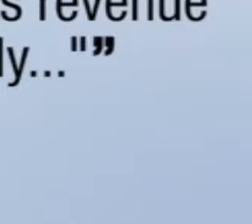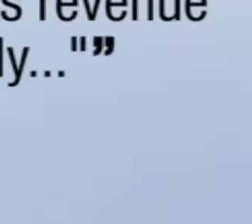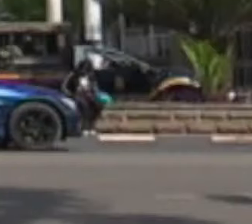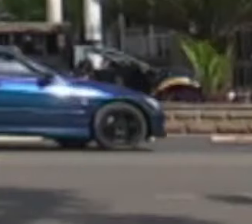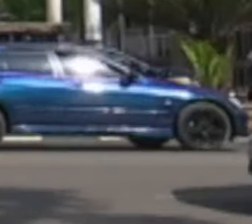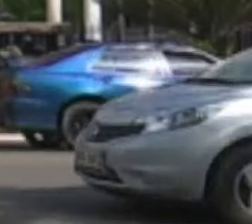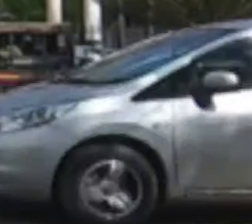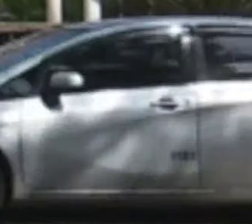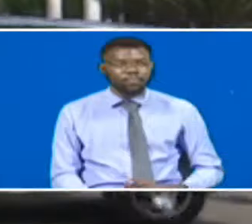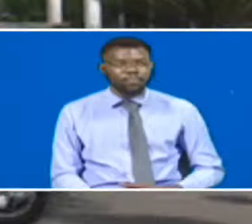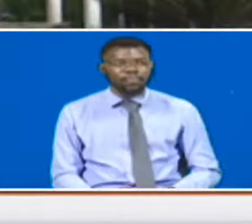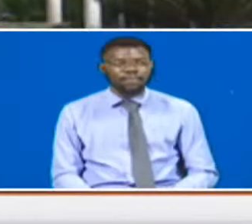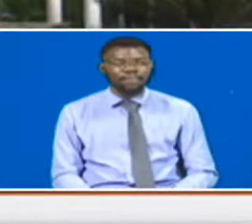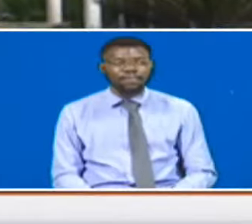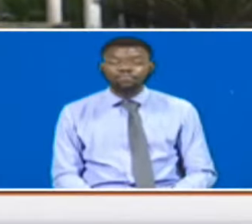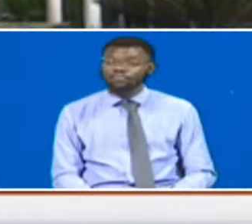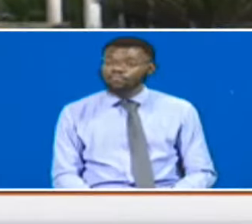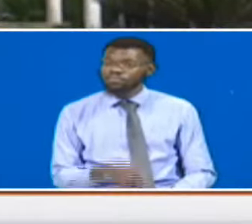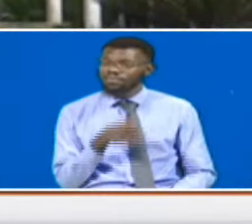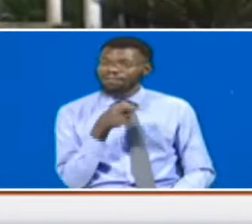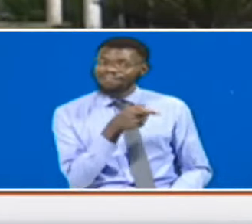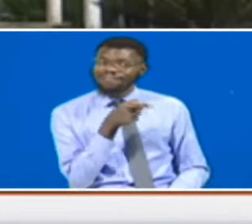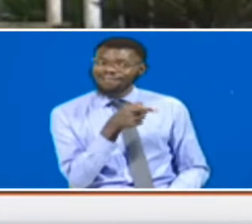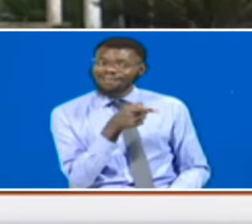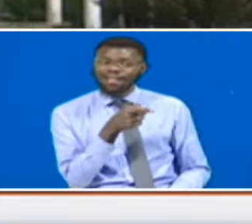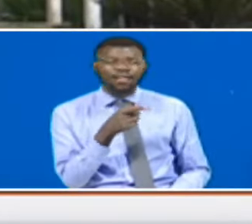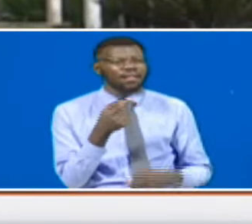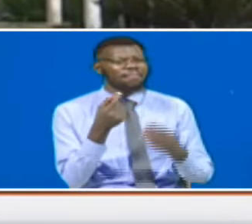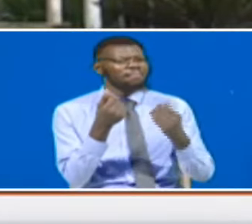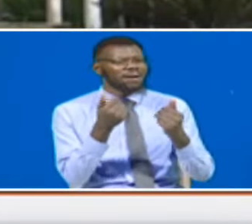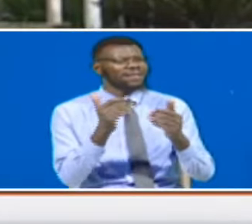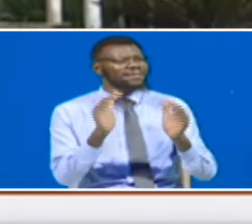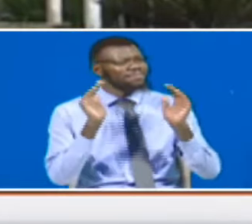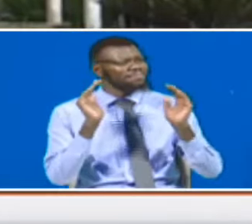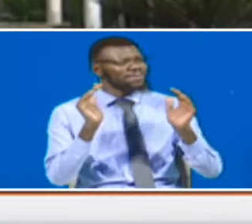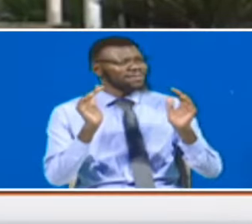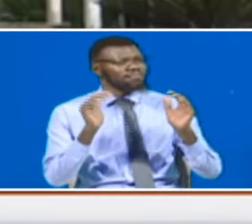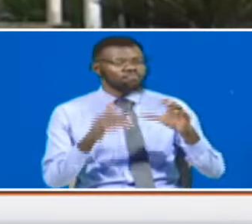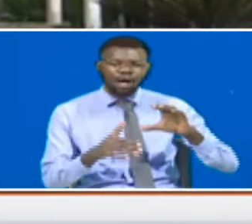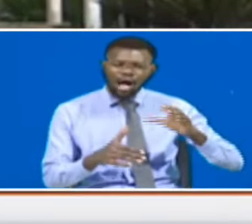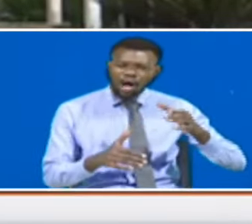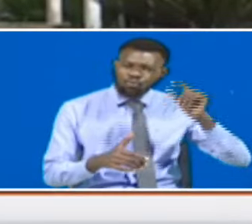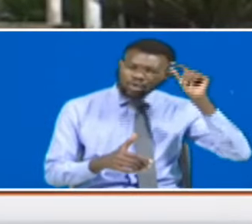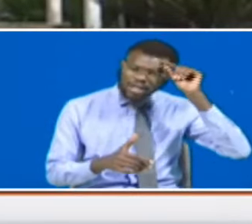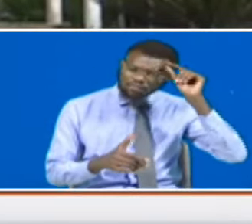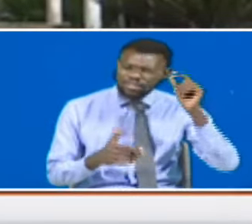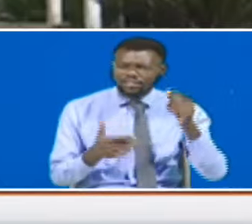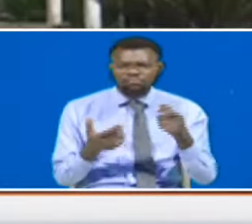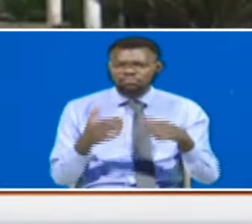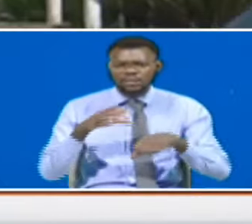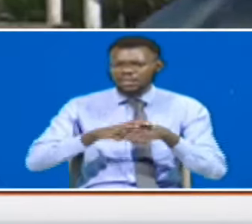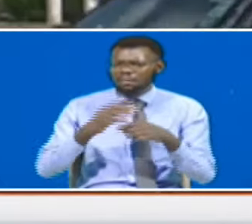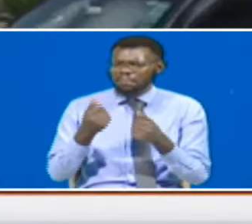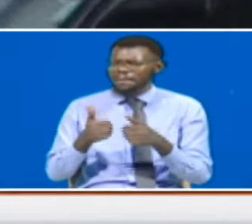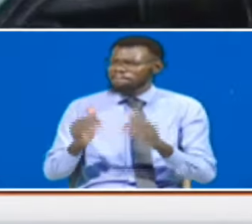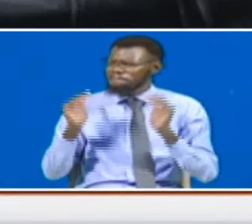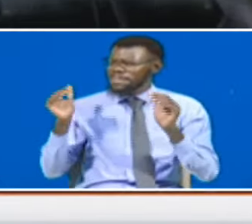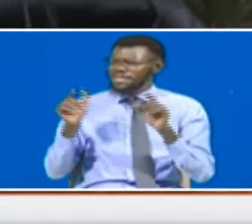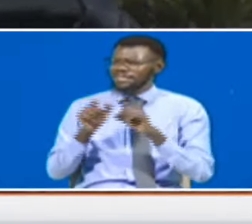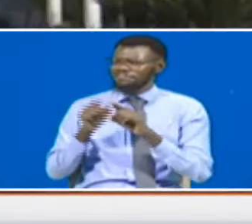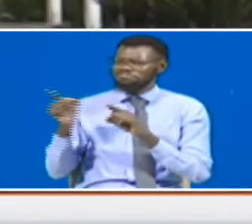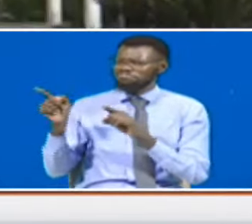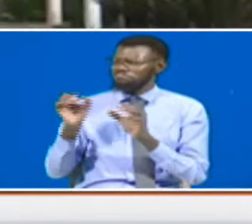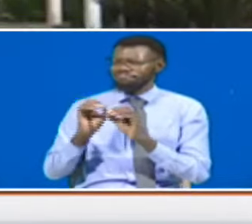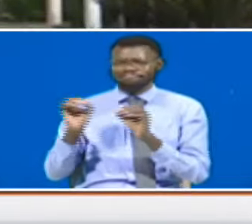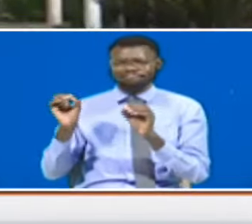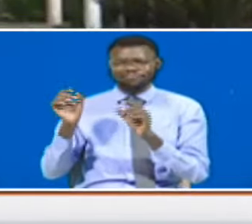fees. That debt alone is more than the money which the county received in the current financial year from the national